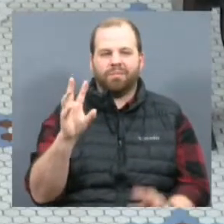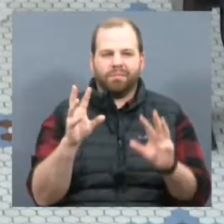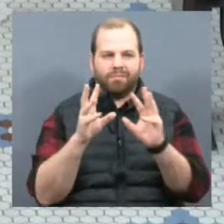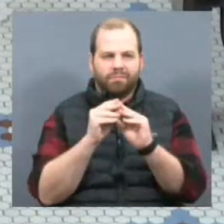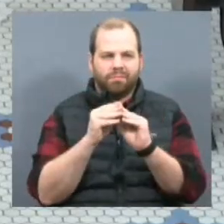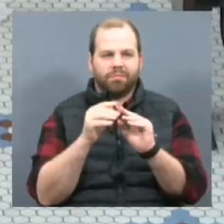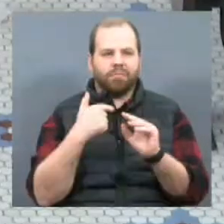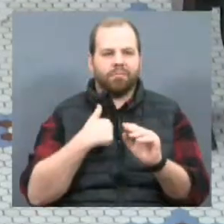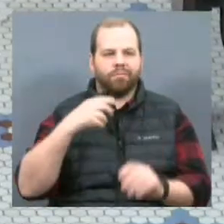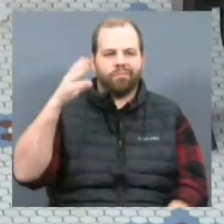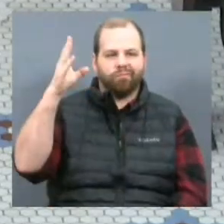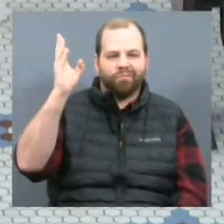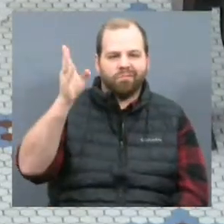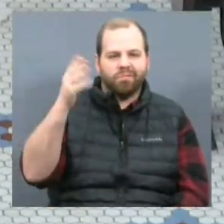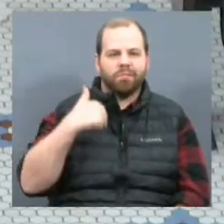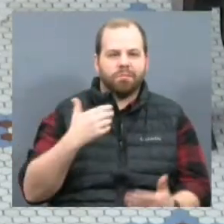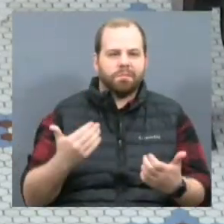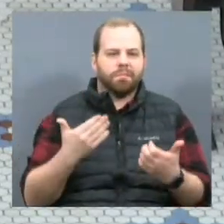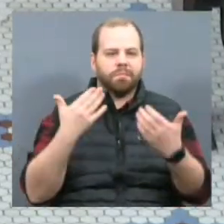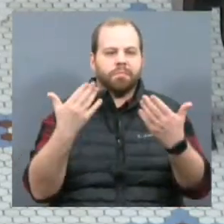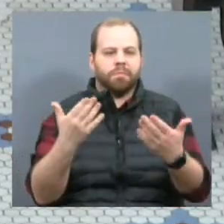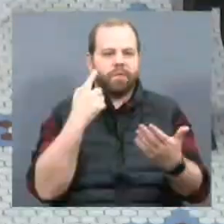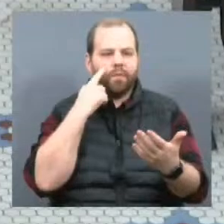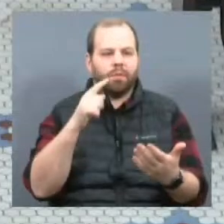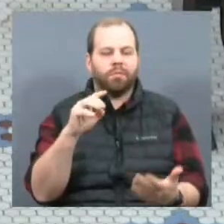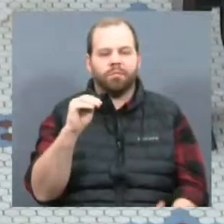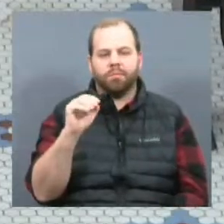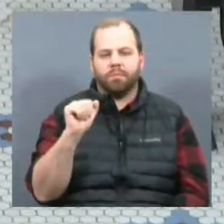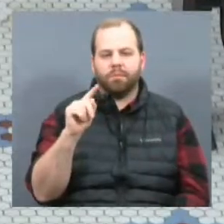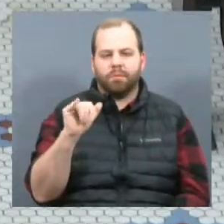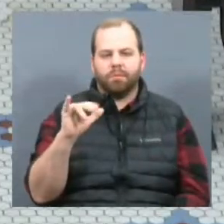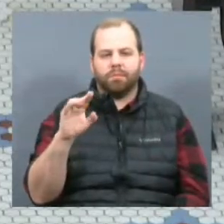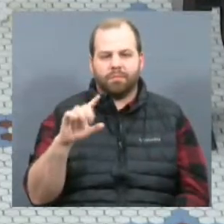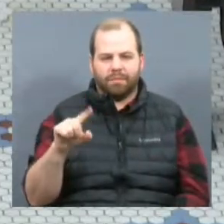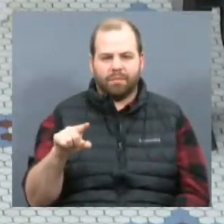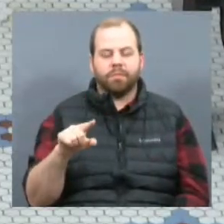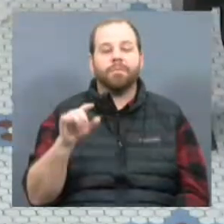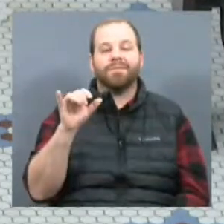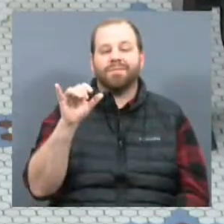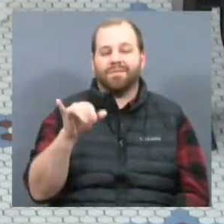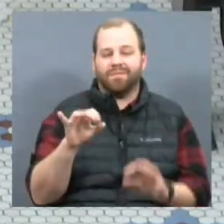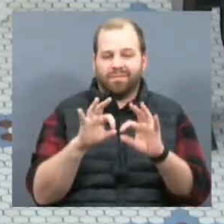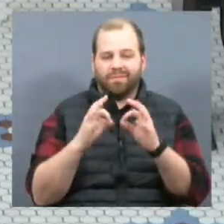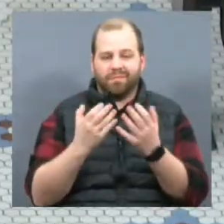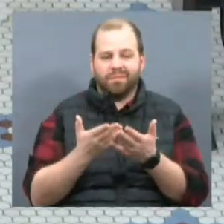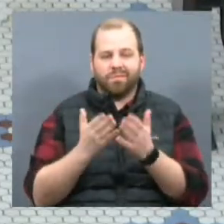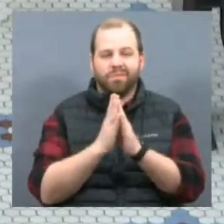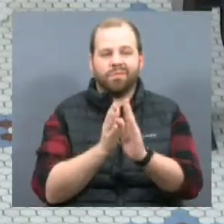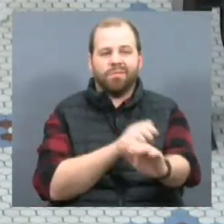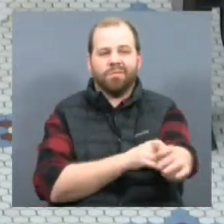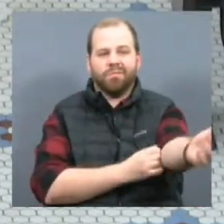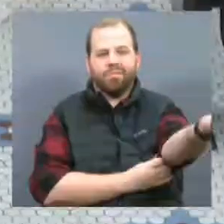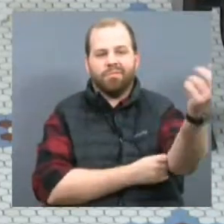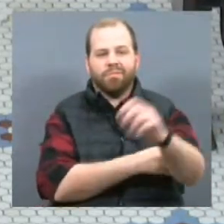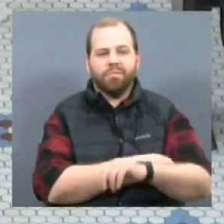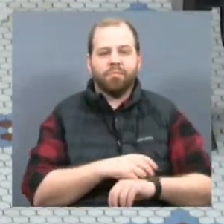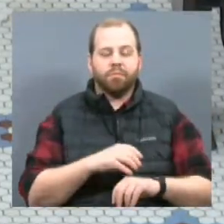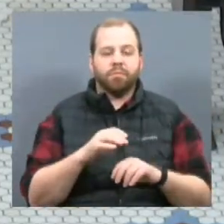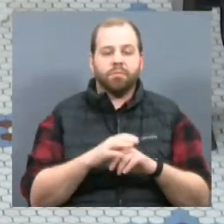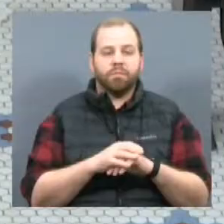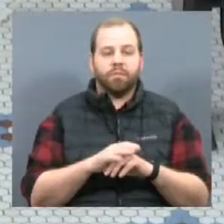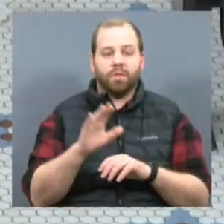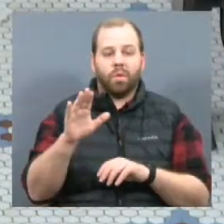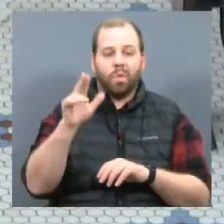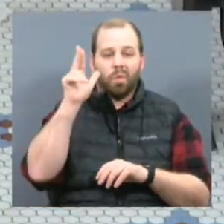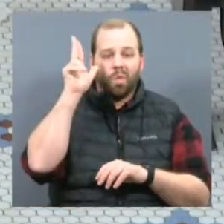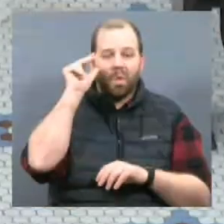presented the proposal for the Martinez. The family is requesting to turn their horse